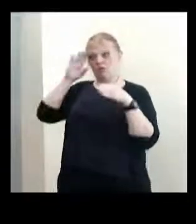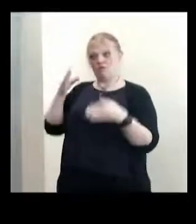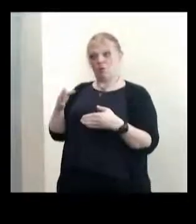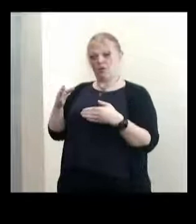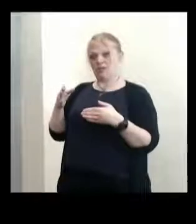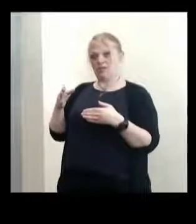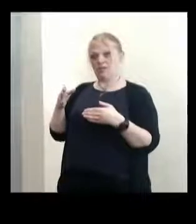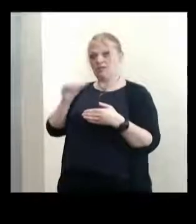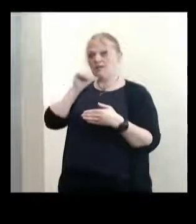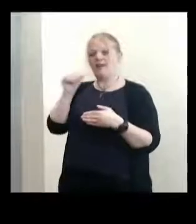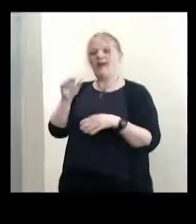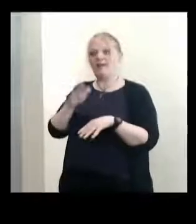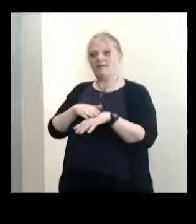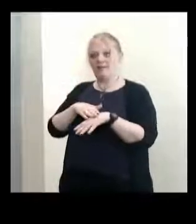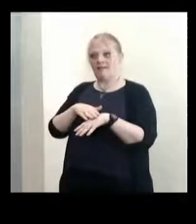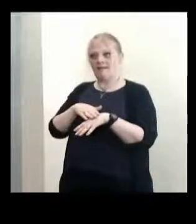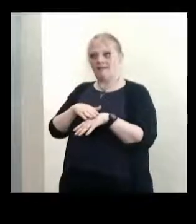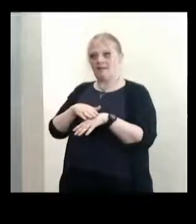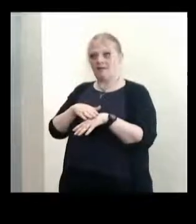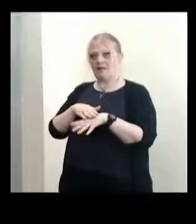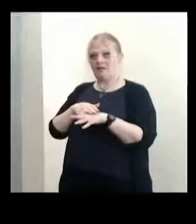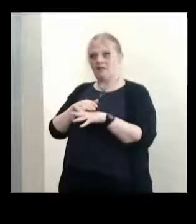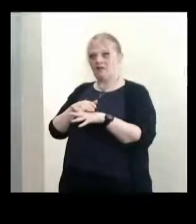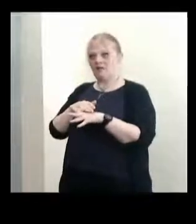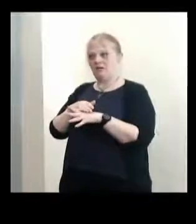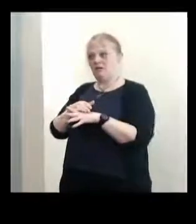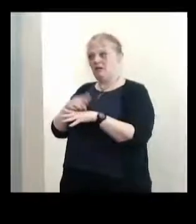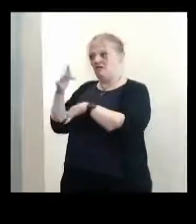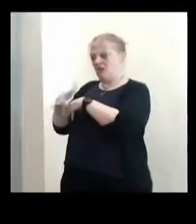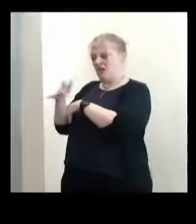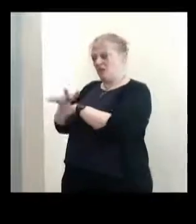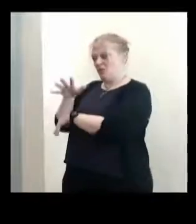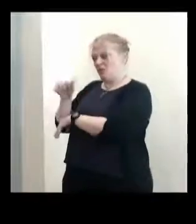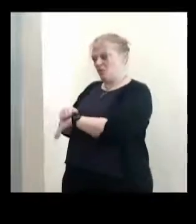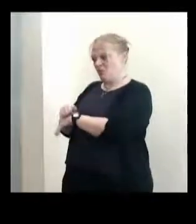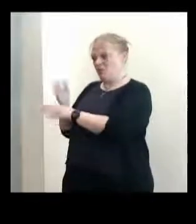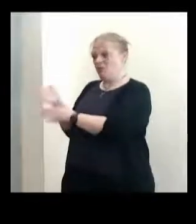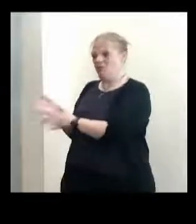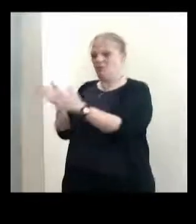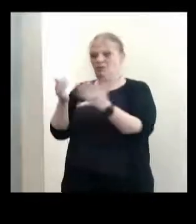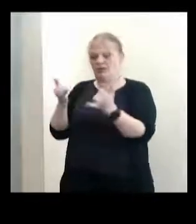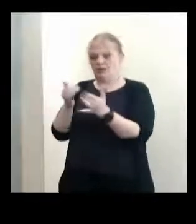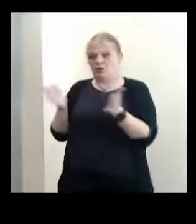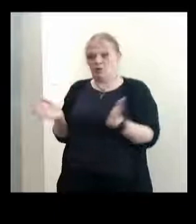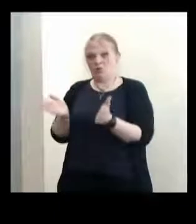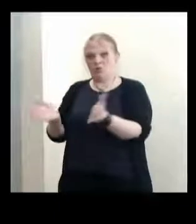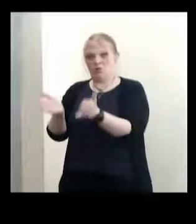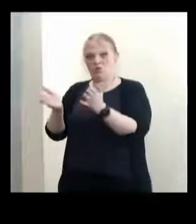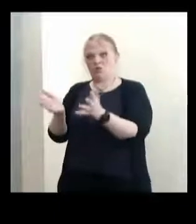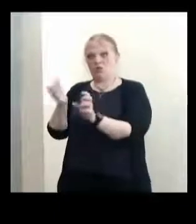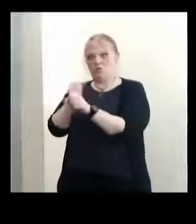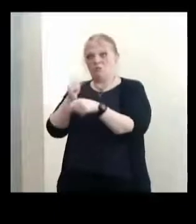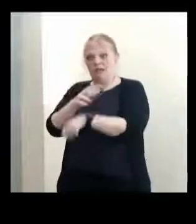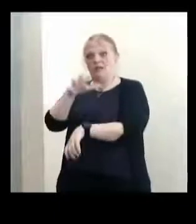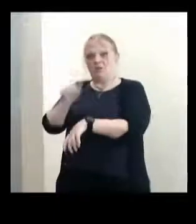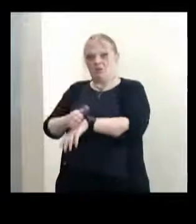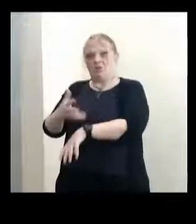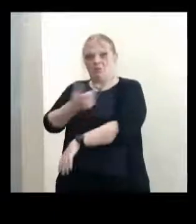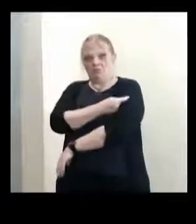on making sure people can make an appointment to actually encouraging people who haven't yet made an appointment to go get